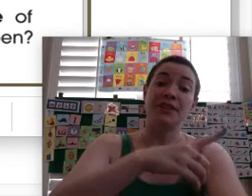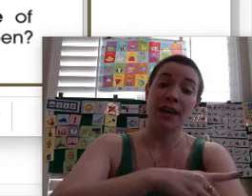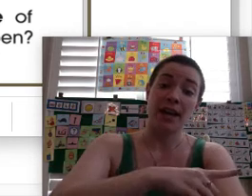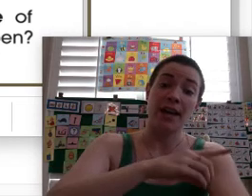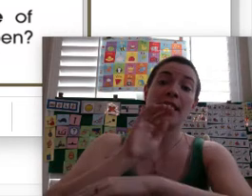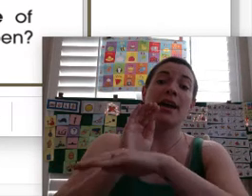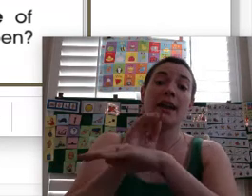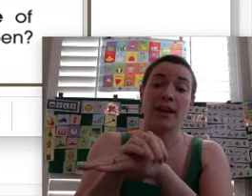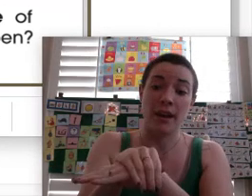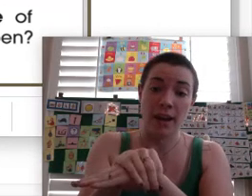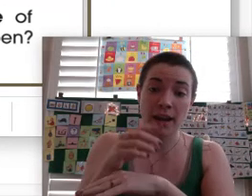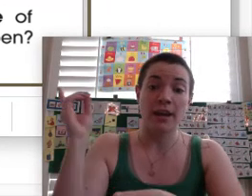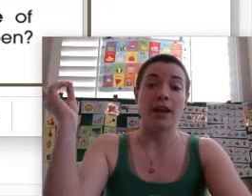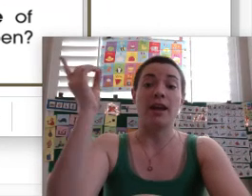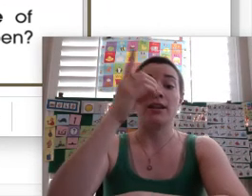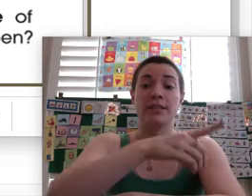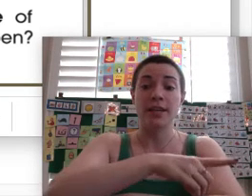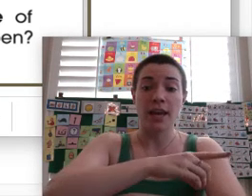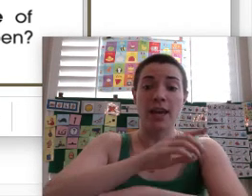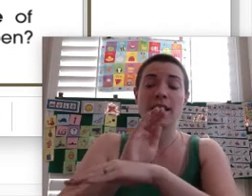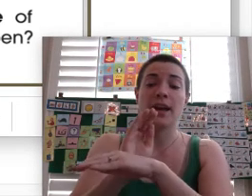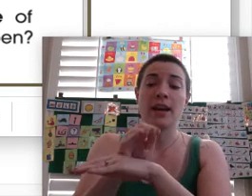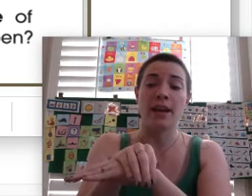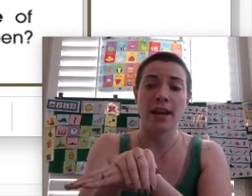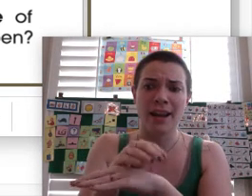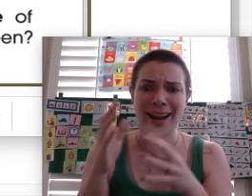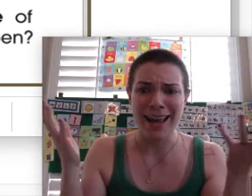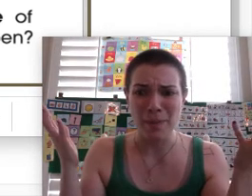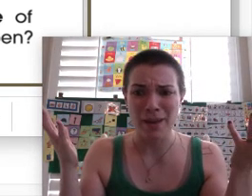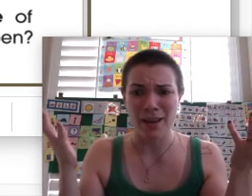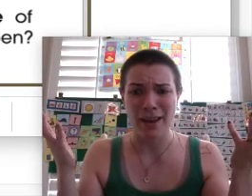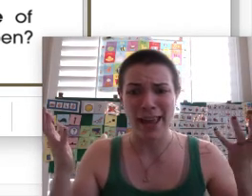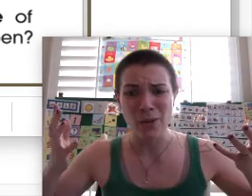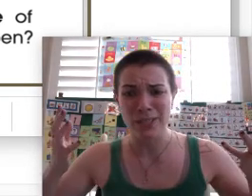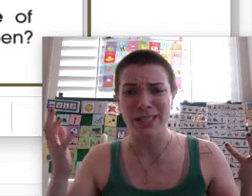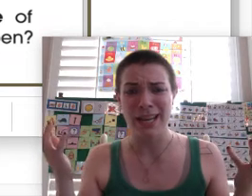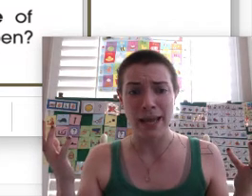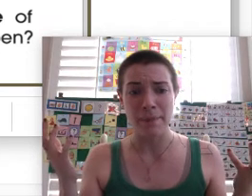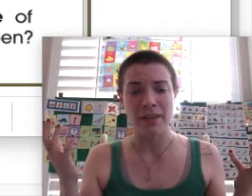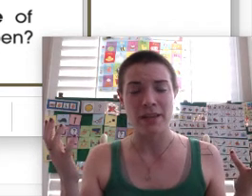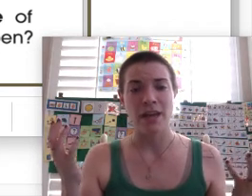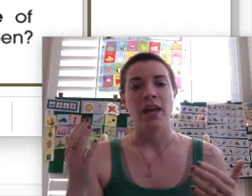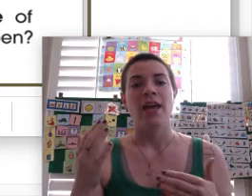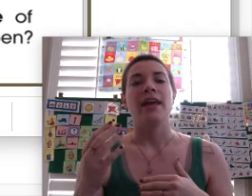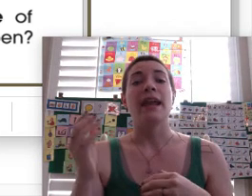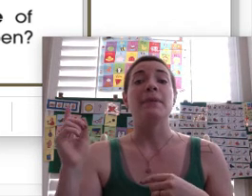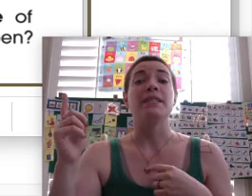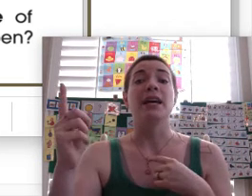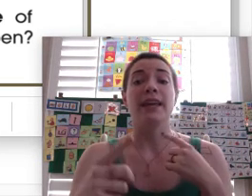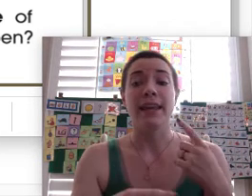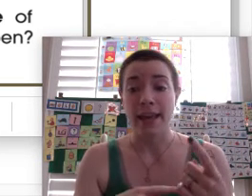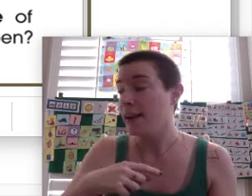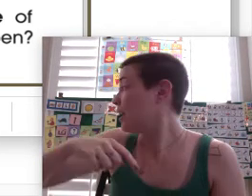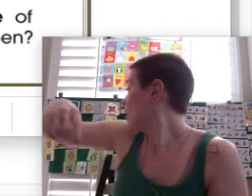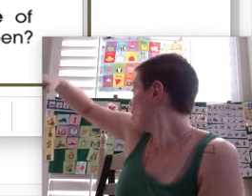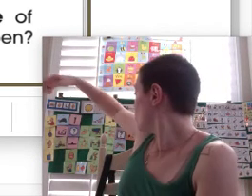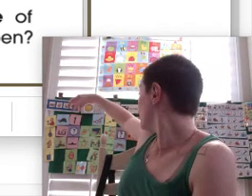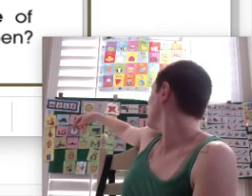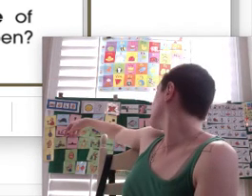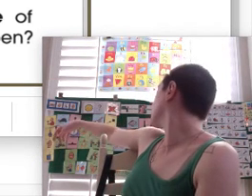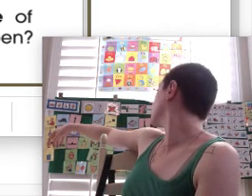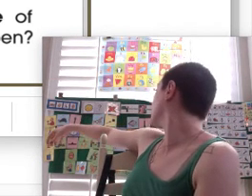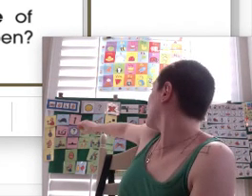of day and night and day and night happen? How does it happen? It happens again.